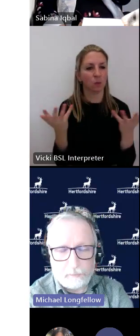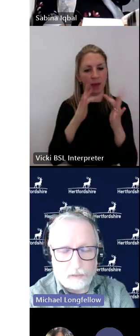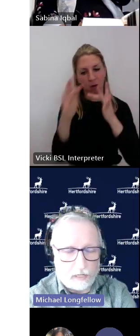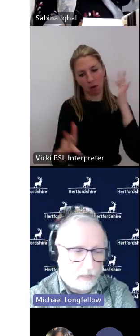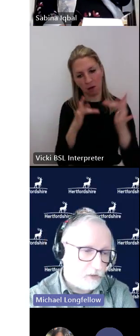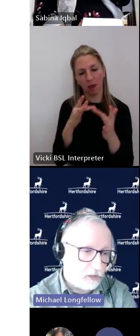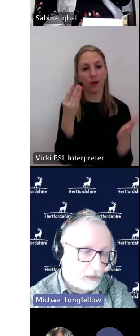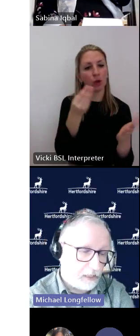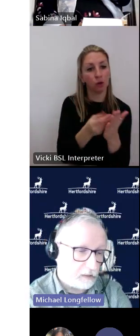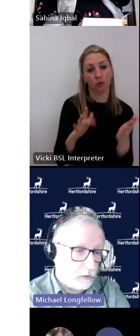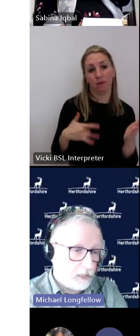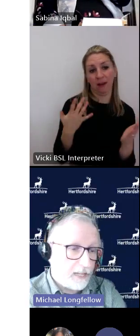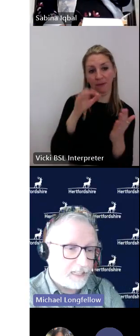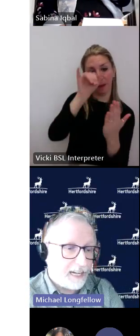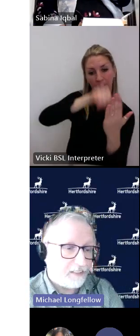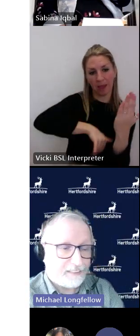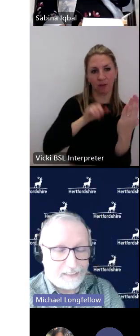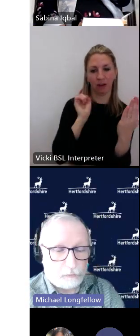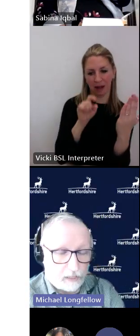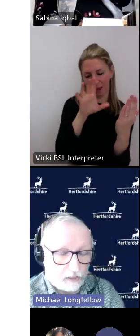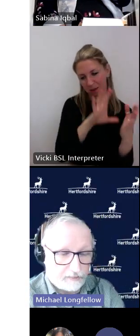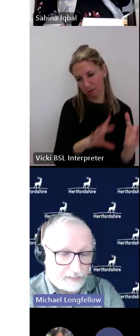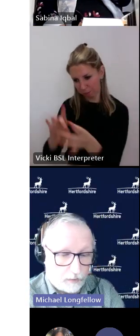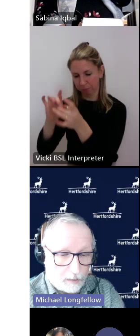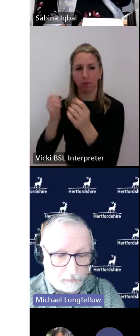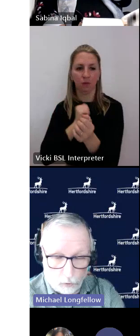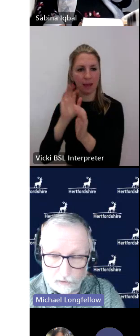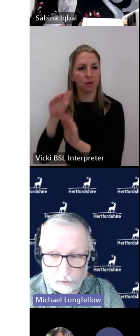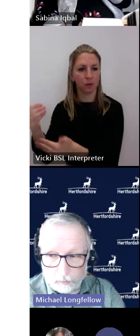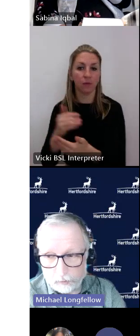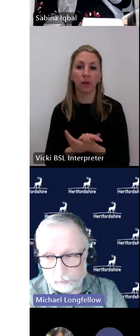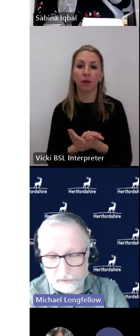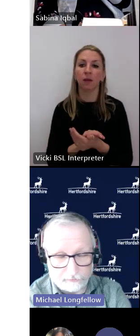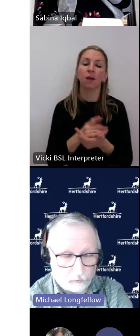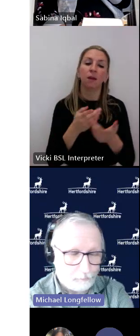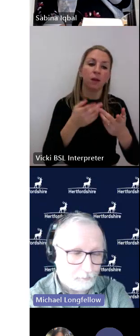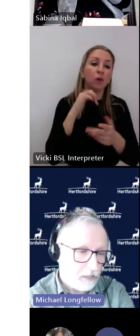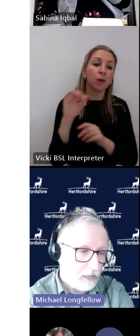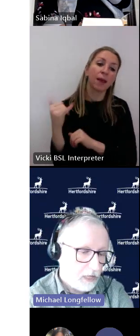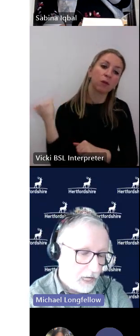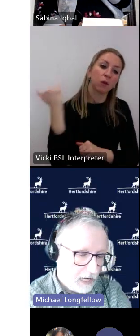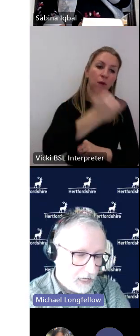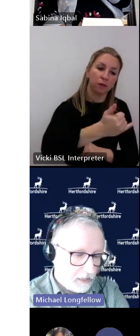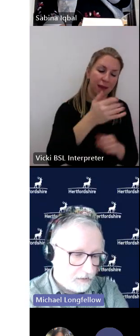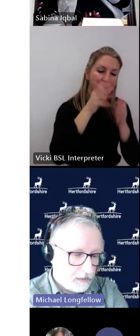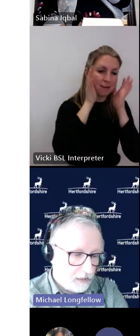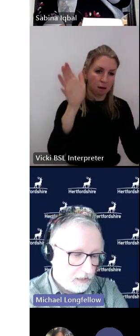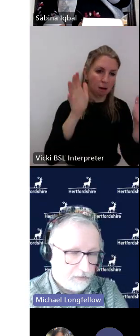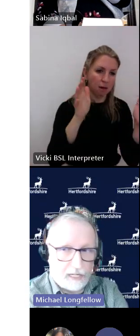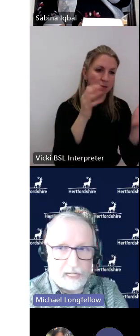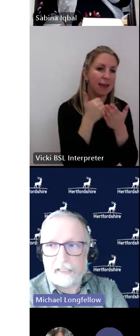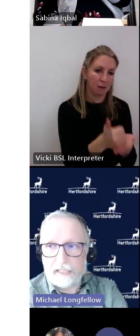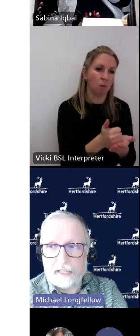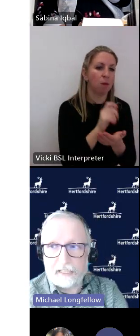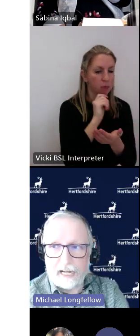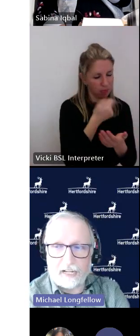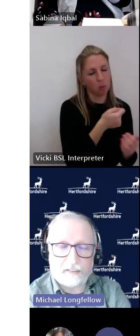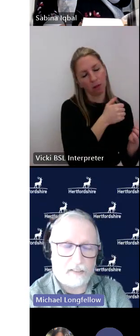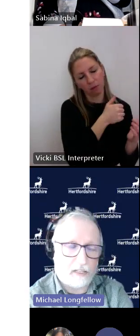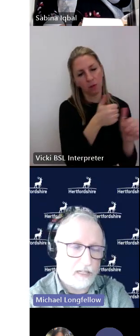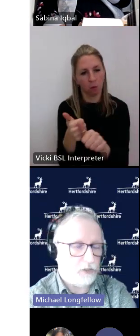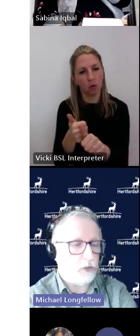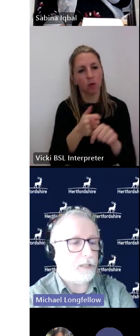If people are digitally excluded, they can still ring Hearts Help up who will help them complete the form. And if they're elderly, they